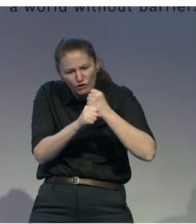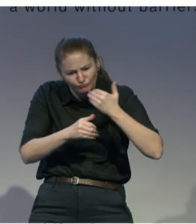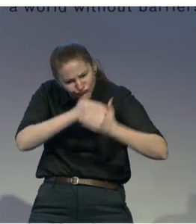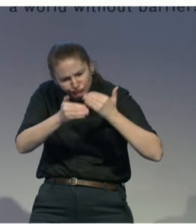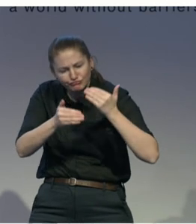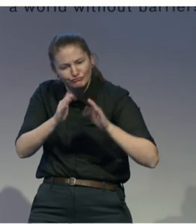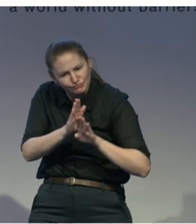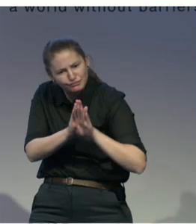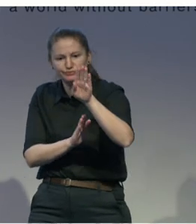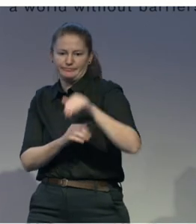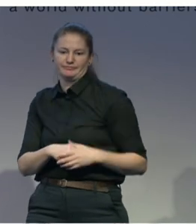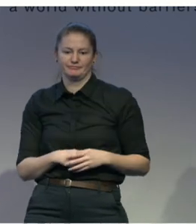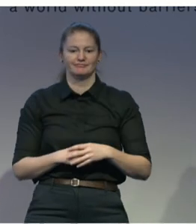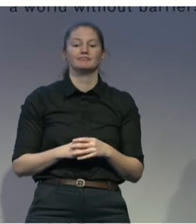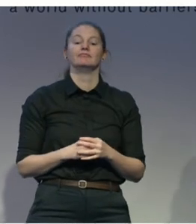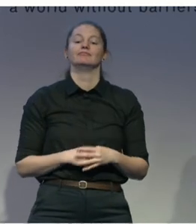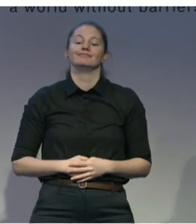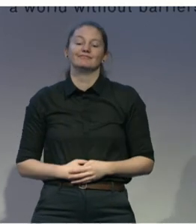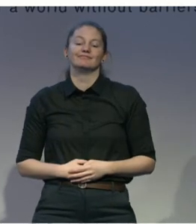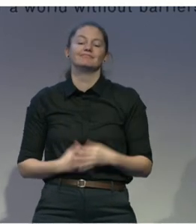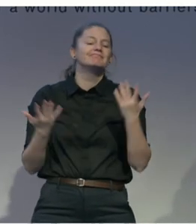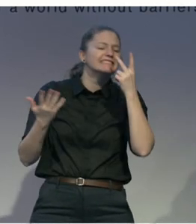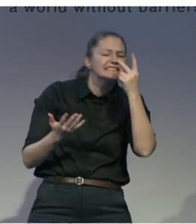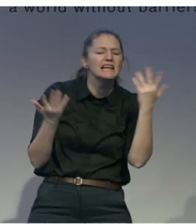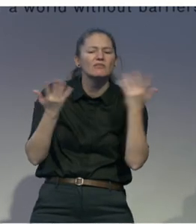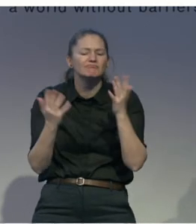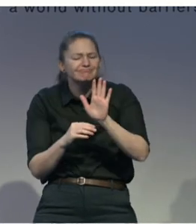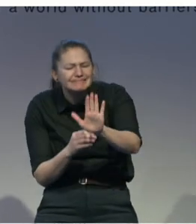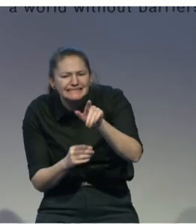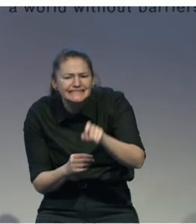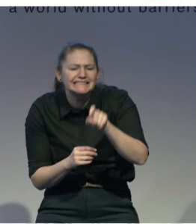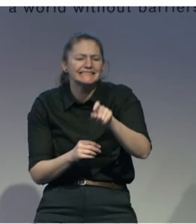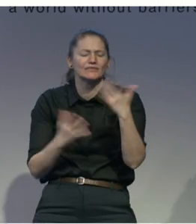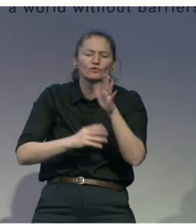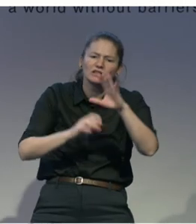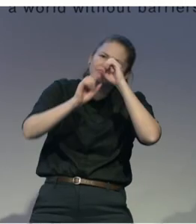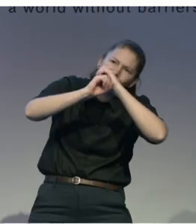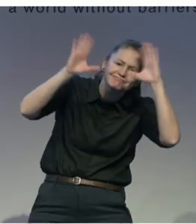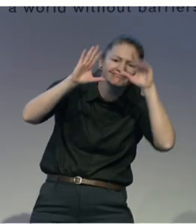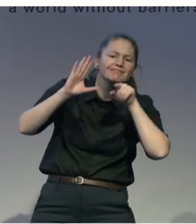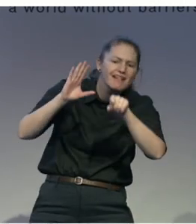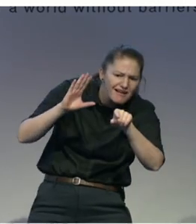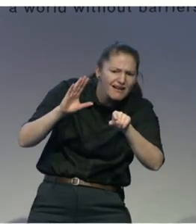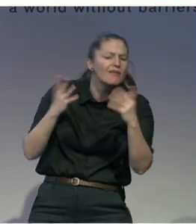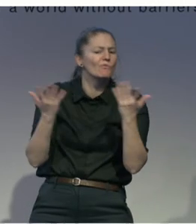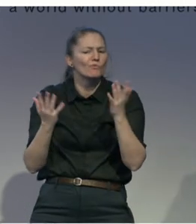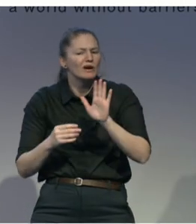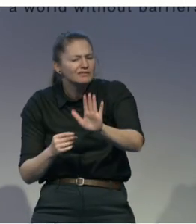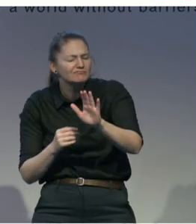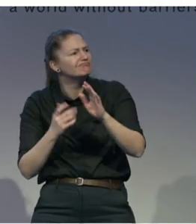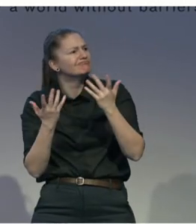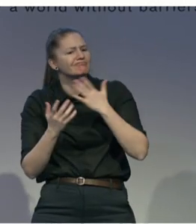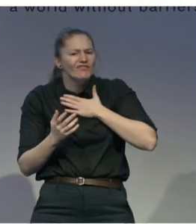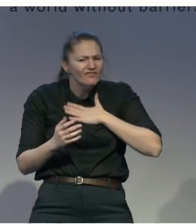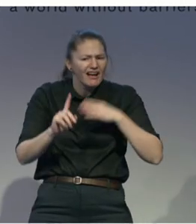information about the needs and the dream also of persons with disabilities. Then we drafted the